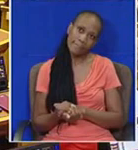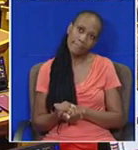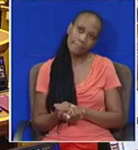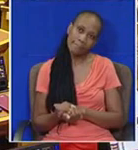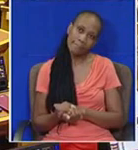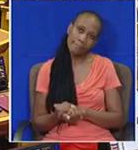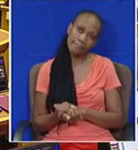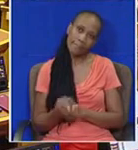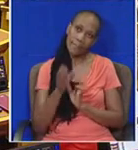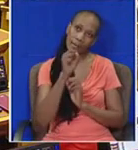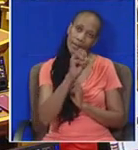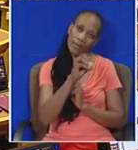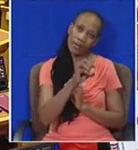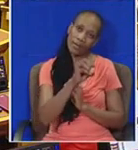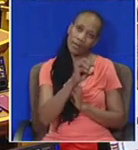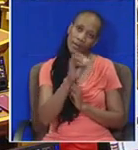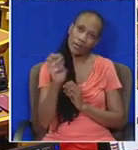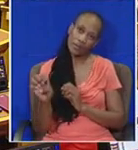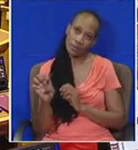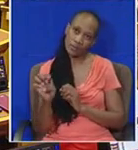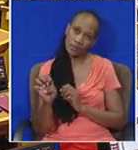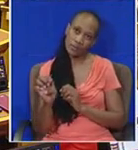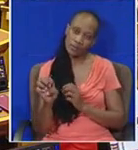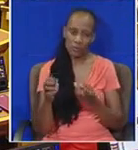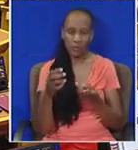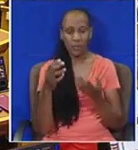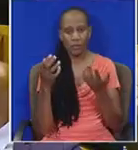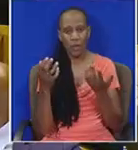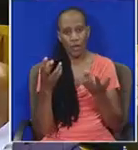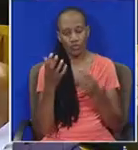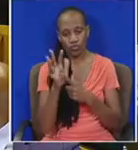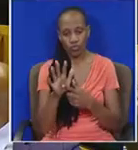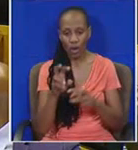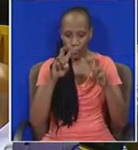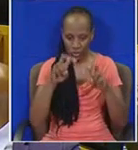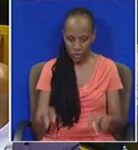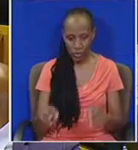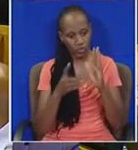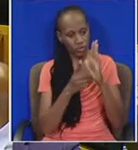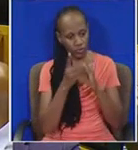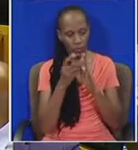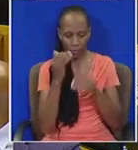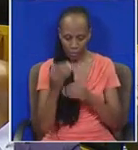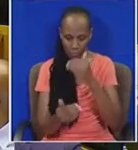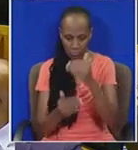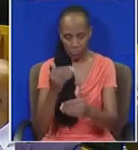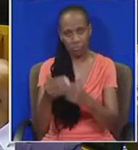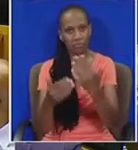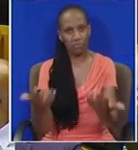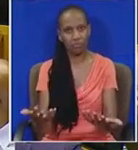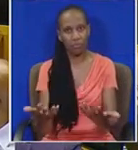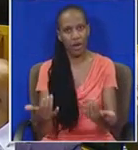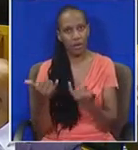SOEs and public investment have led innovations, research and development that have facilitated the establishment of